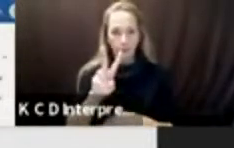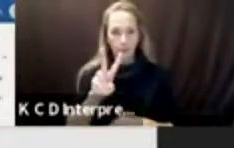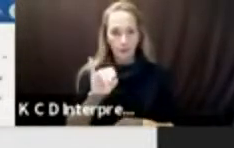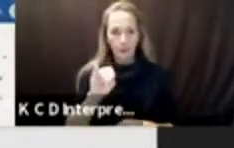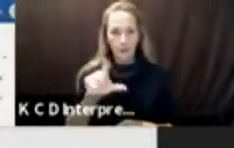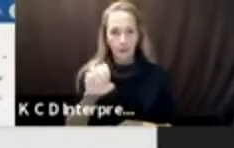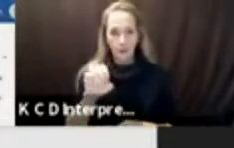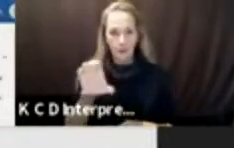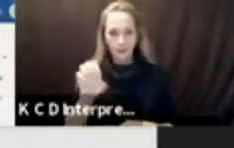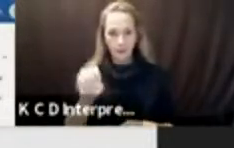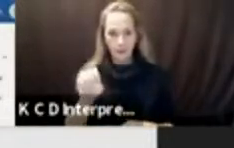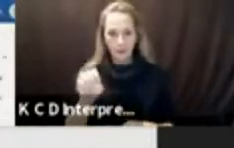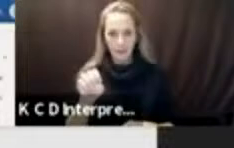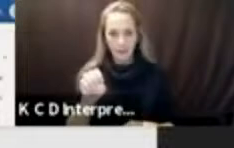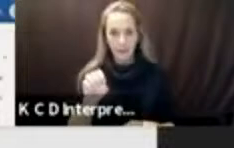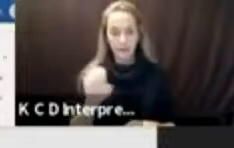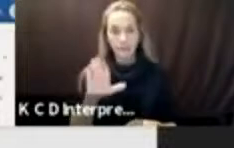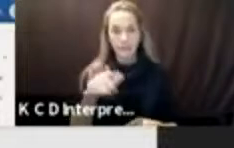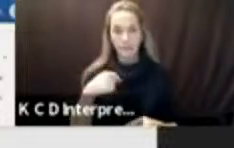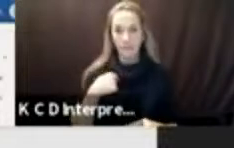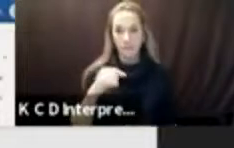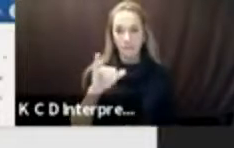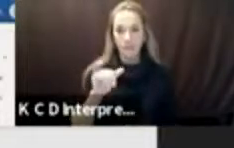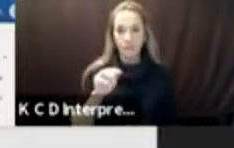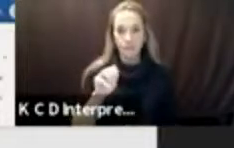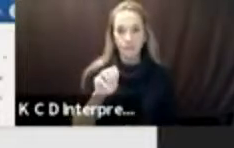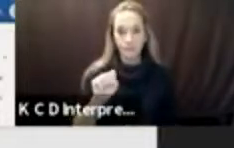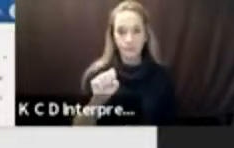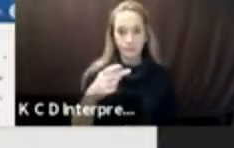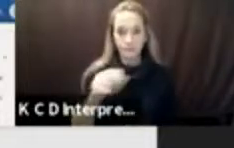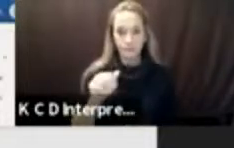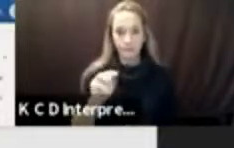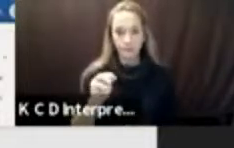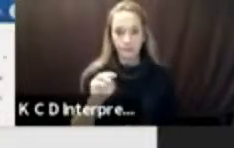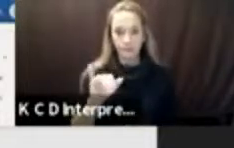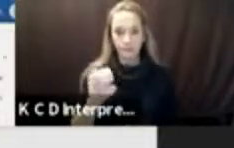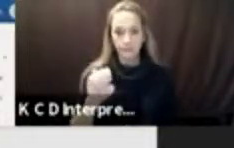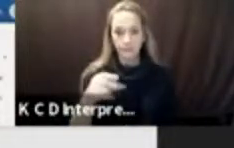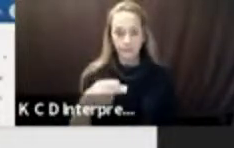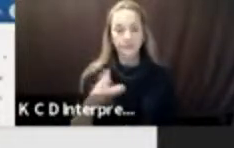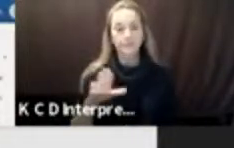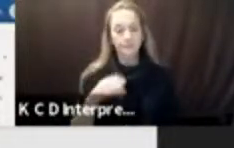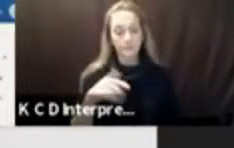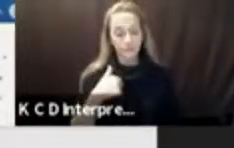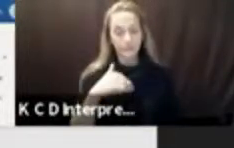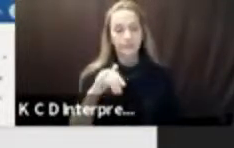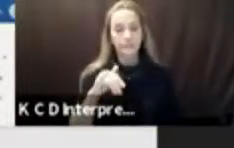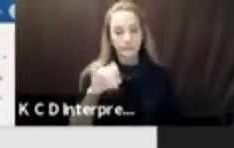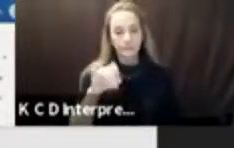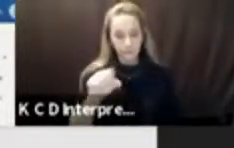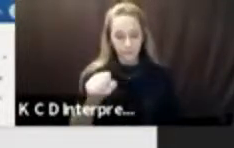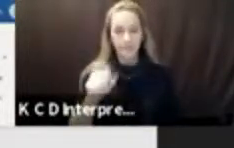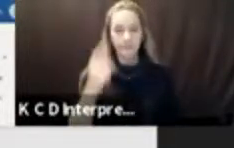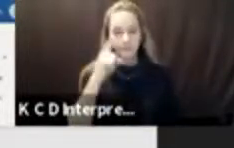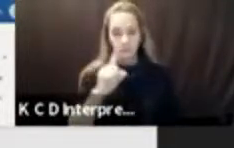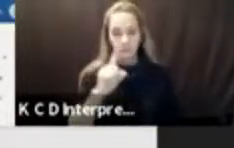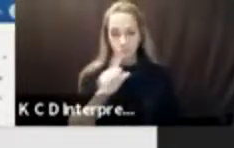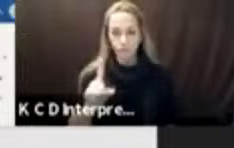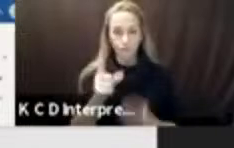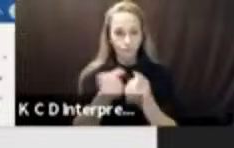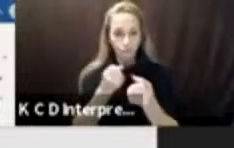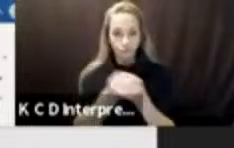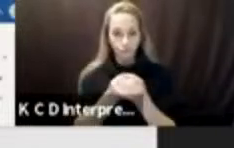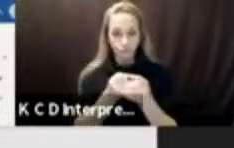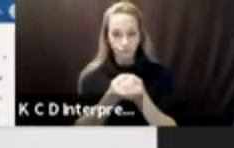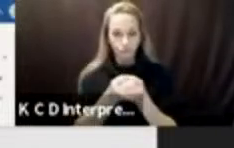I just have this is James Shamia. I just have a question. I mean, that while I absolutely support this, if